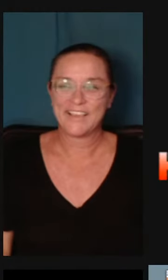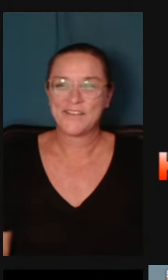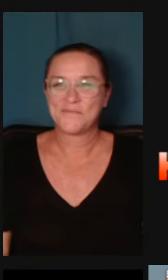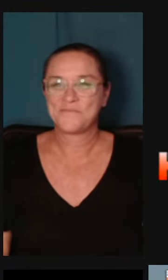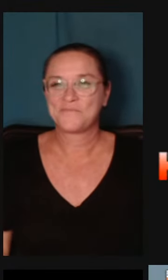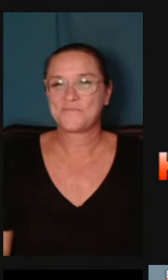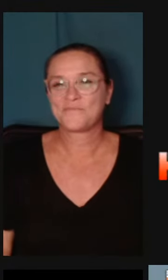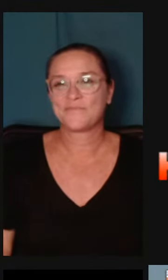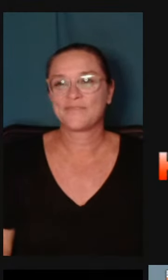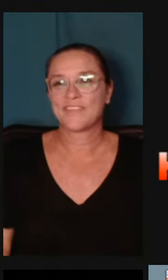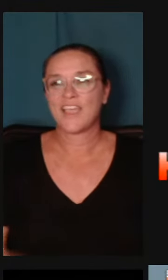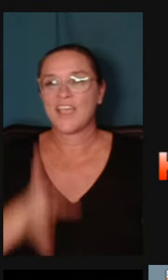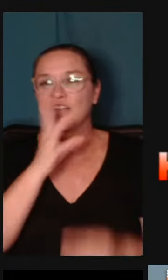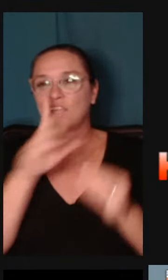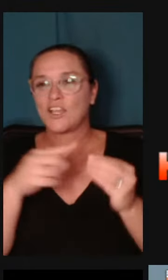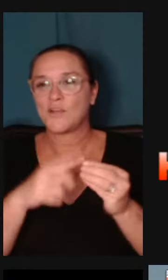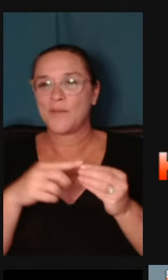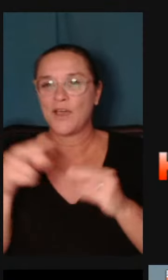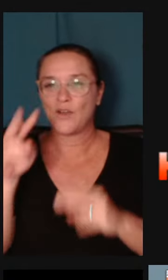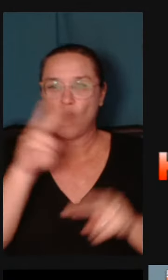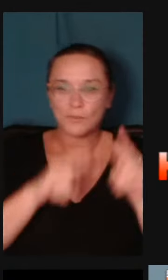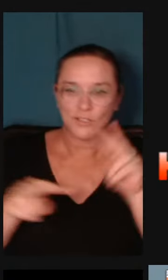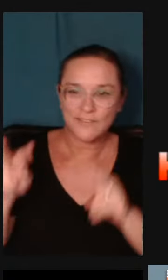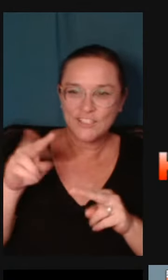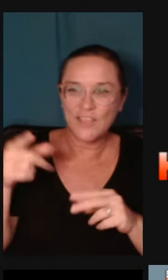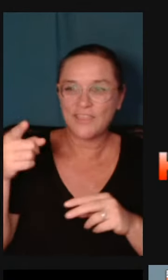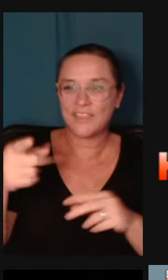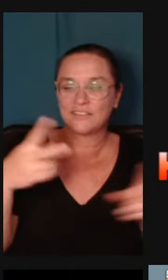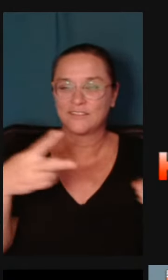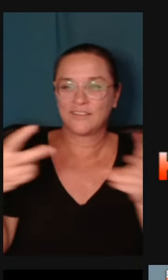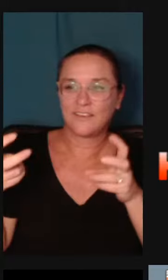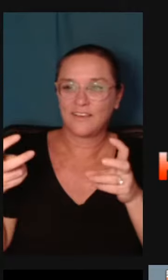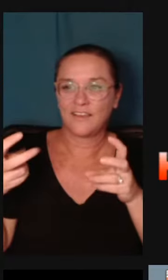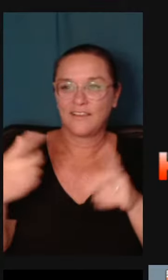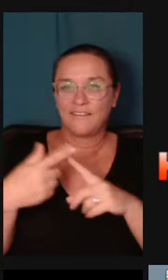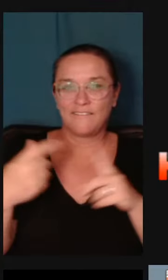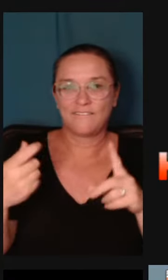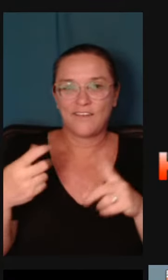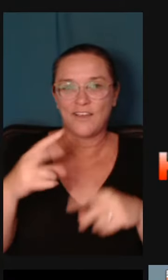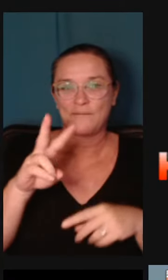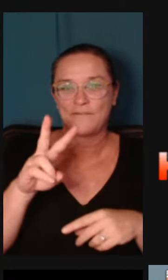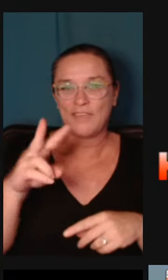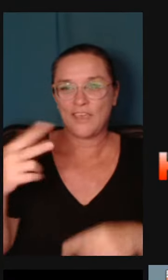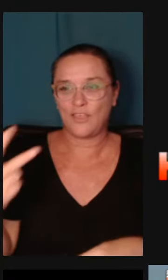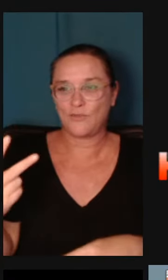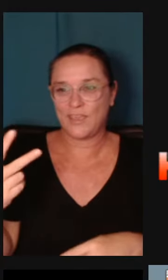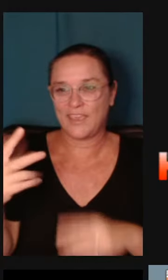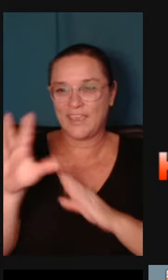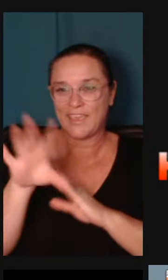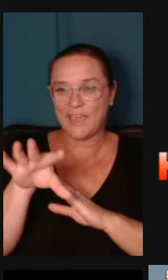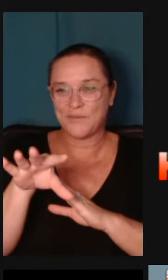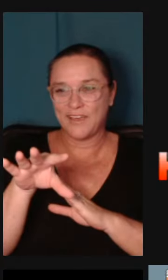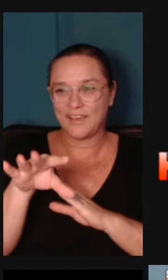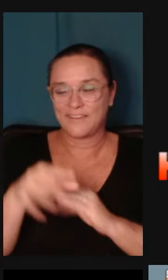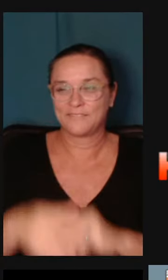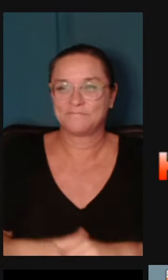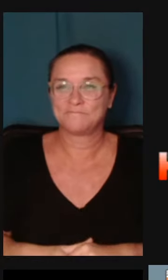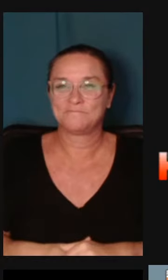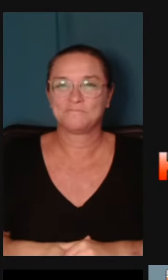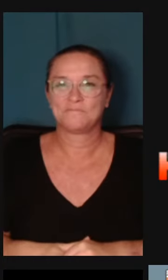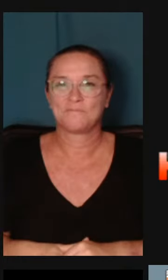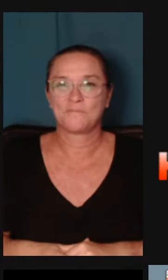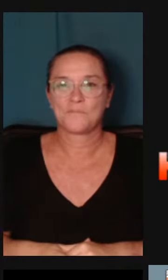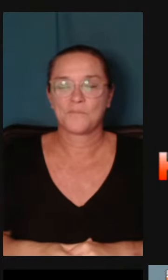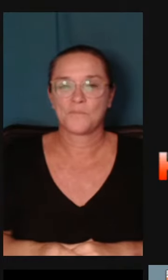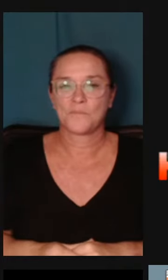Hey, speaking of observations, this is taken off of the V3 cam and or